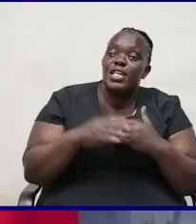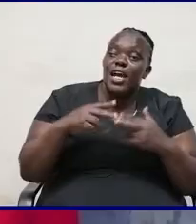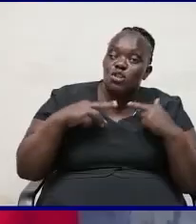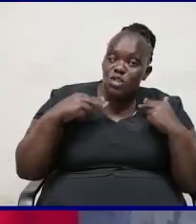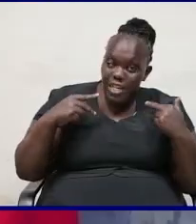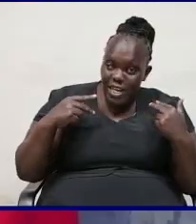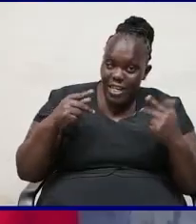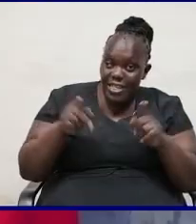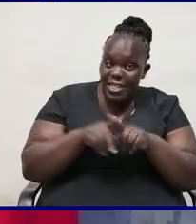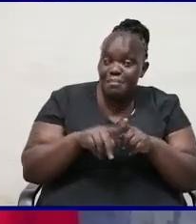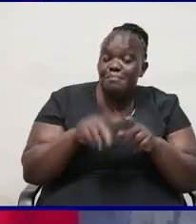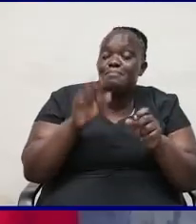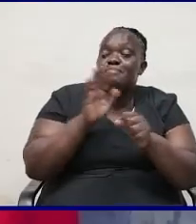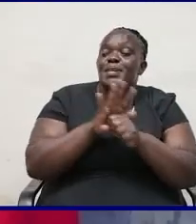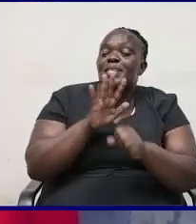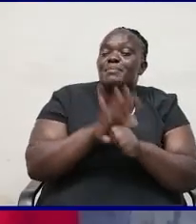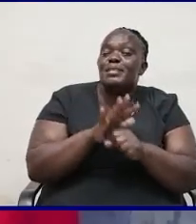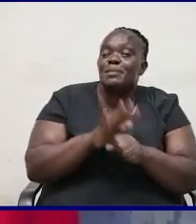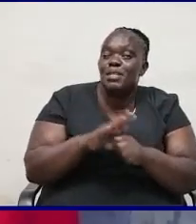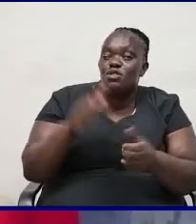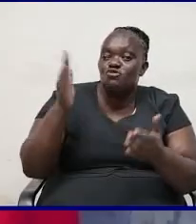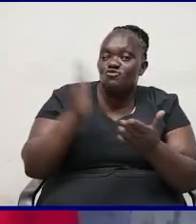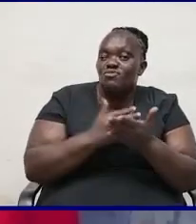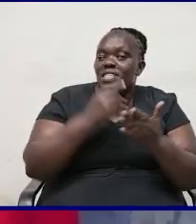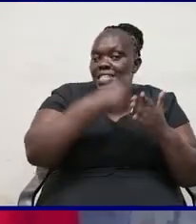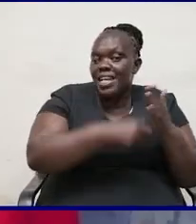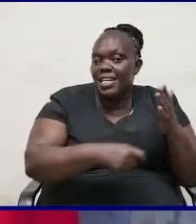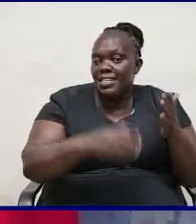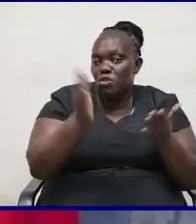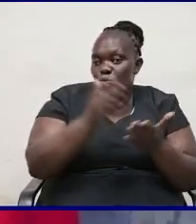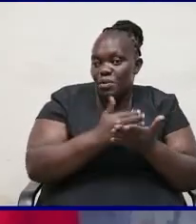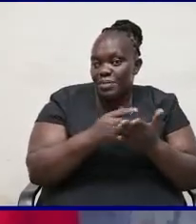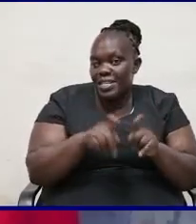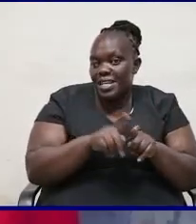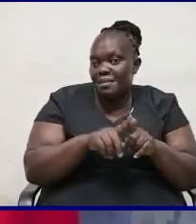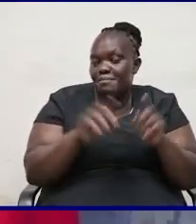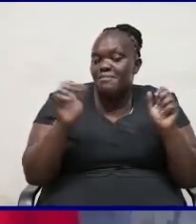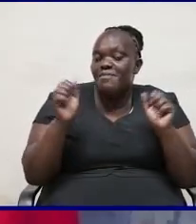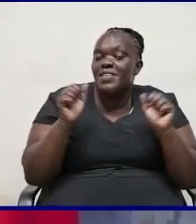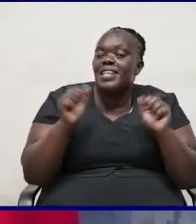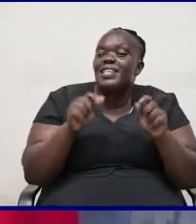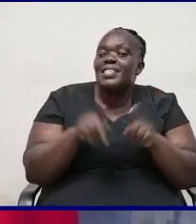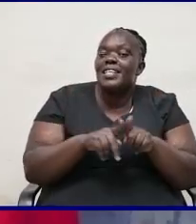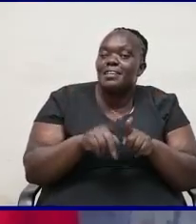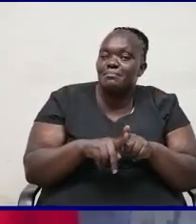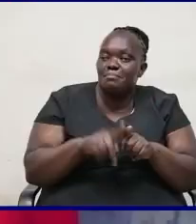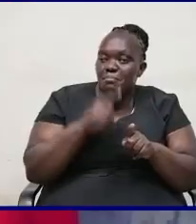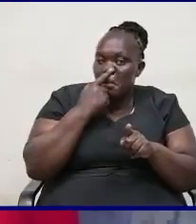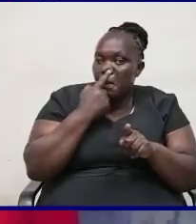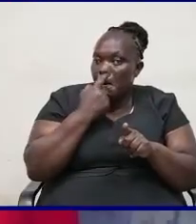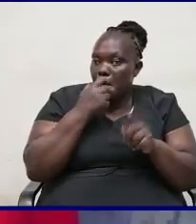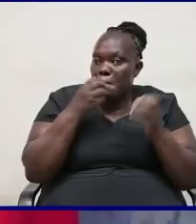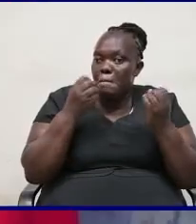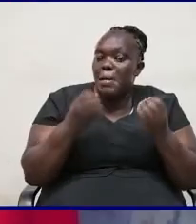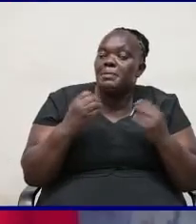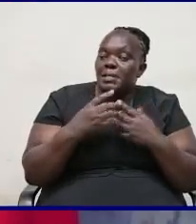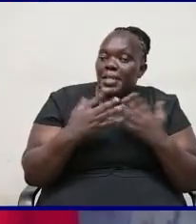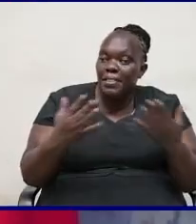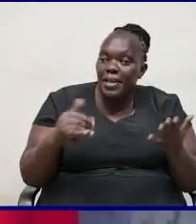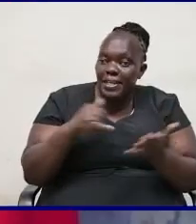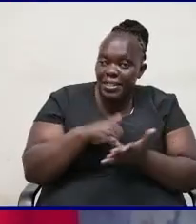hotel, there are so many waivers, tax waivers. For example, fridges, on furniture, on very many